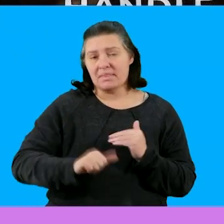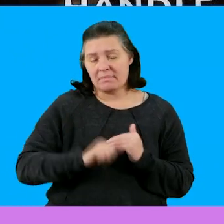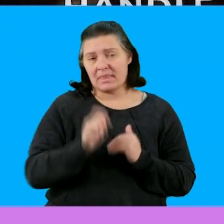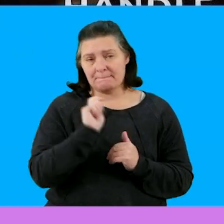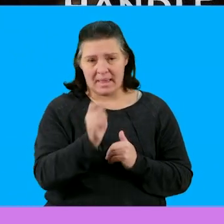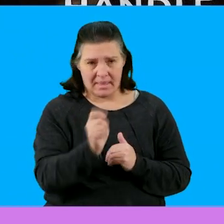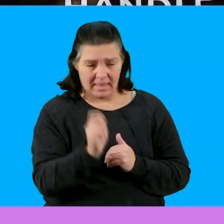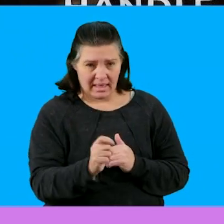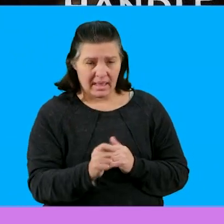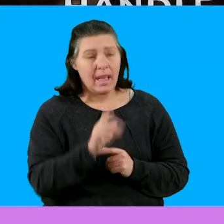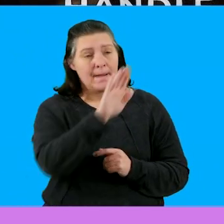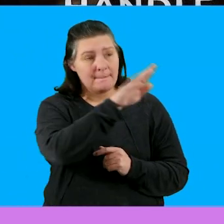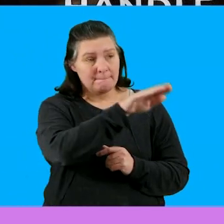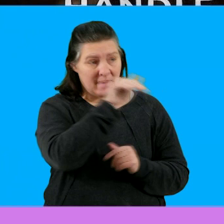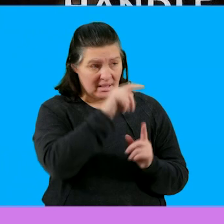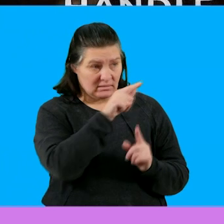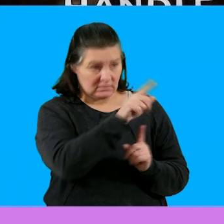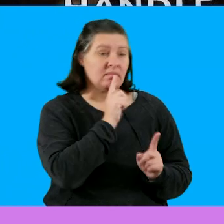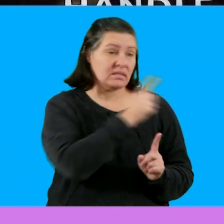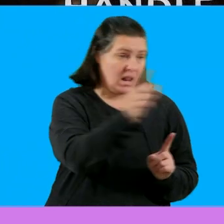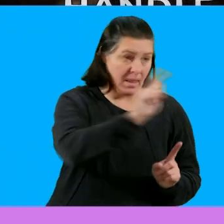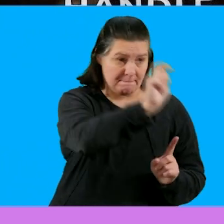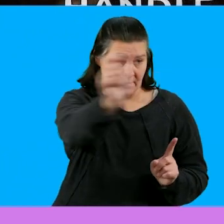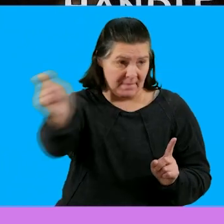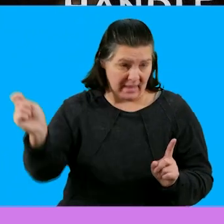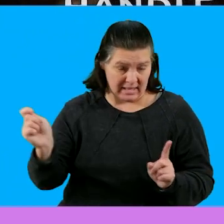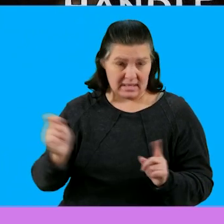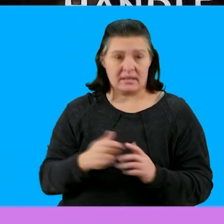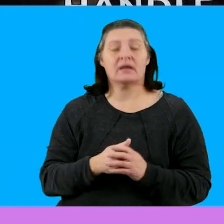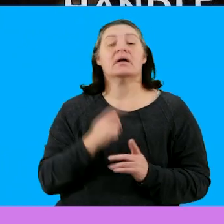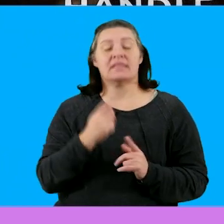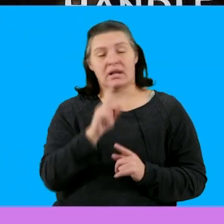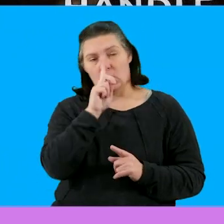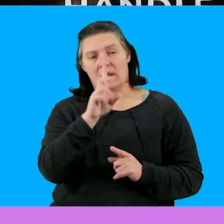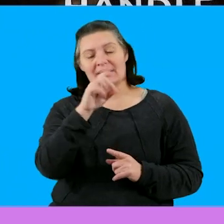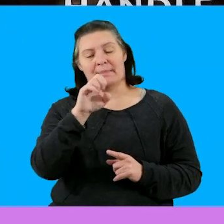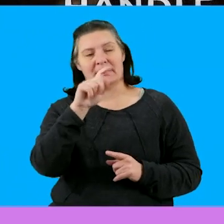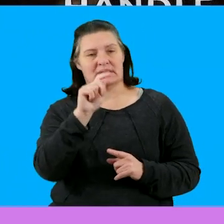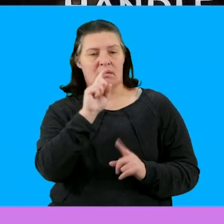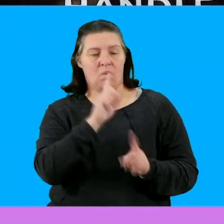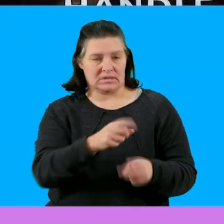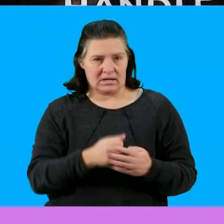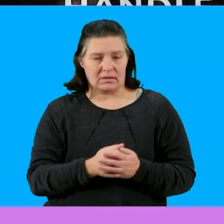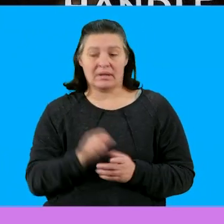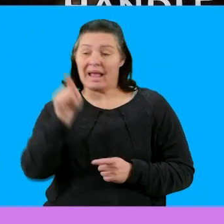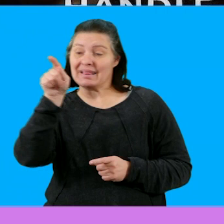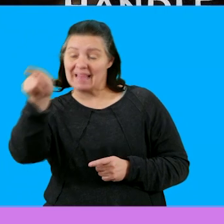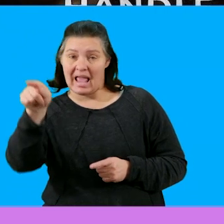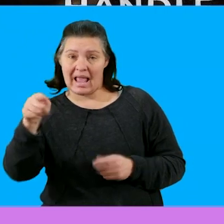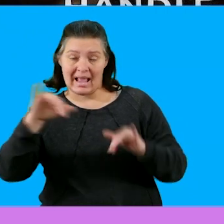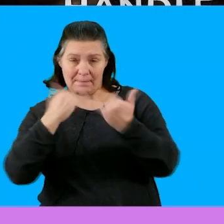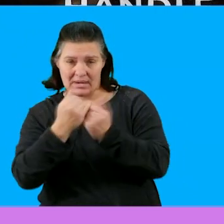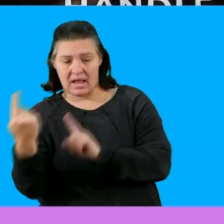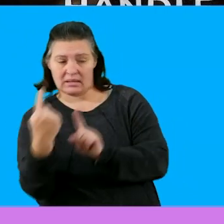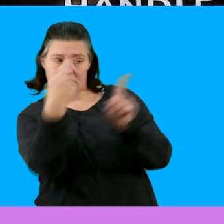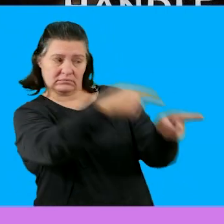payments made by the bank on your behalf. Then we looked at the debit order. That's where the service provider